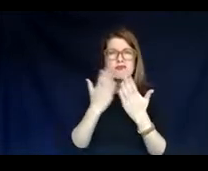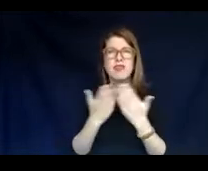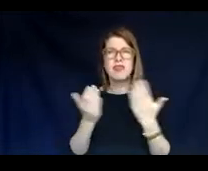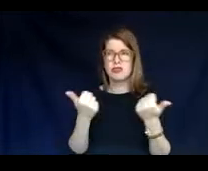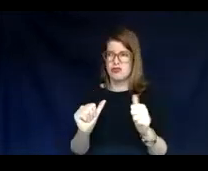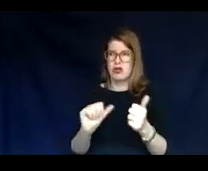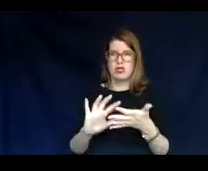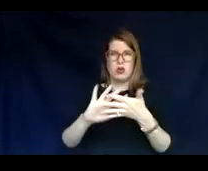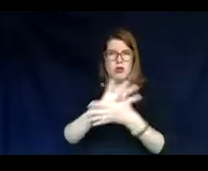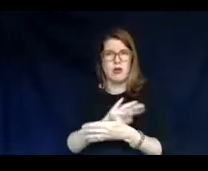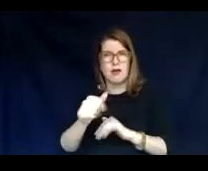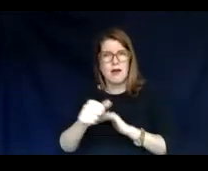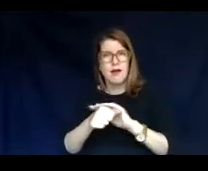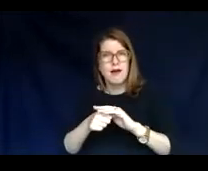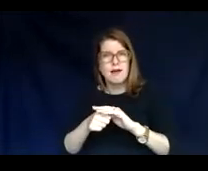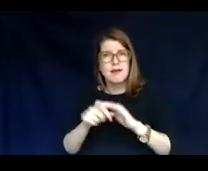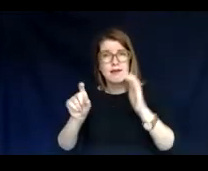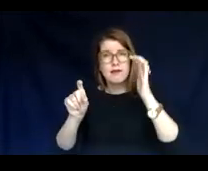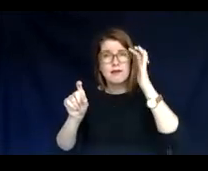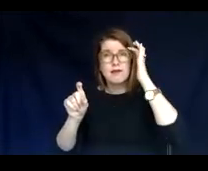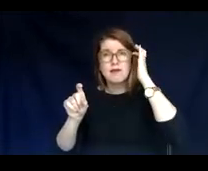from others?